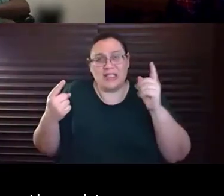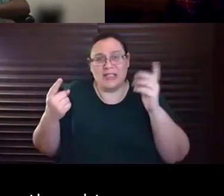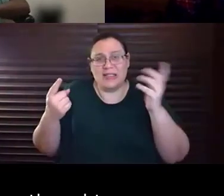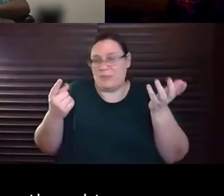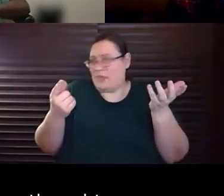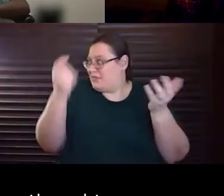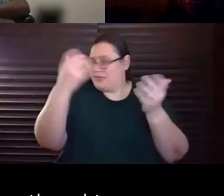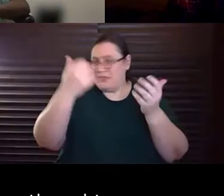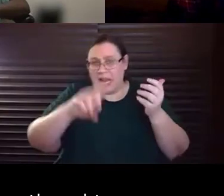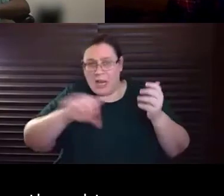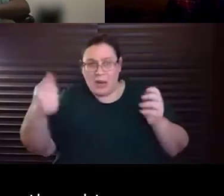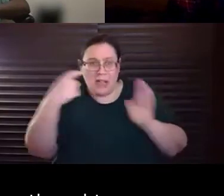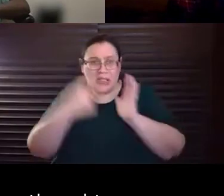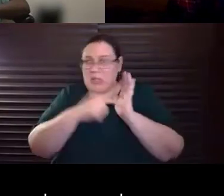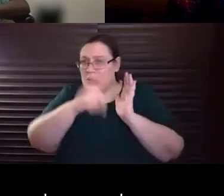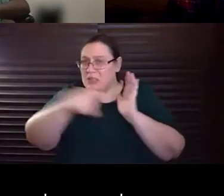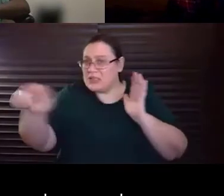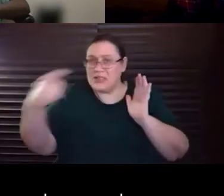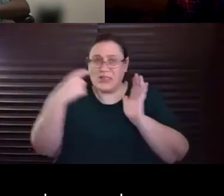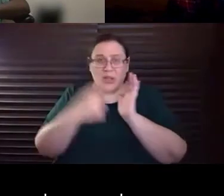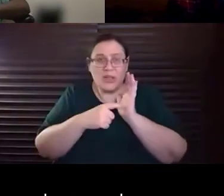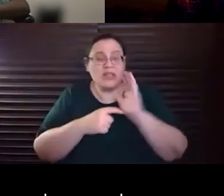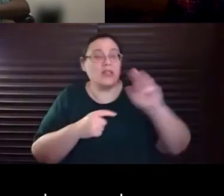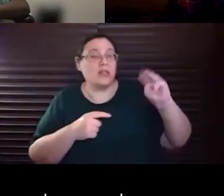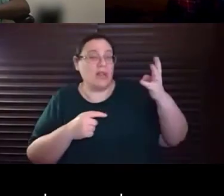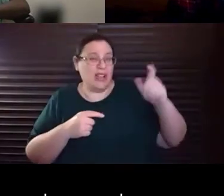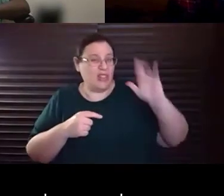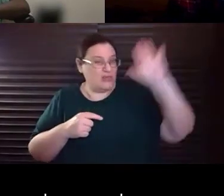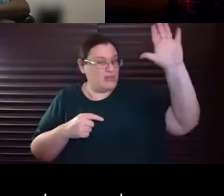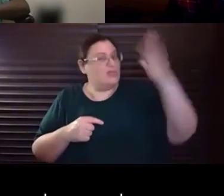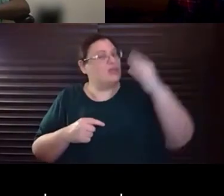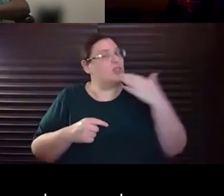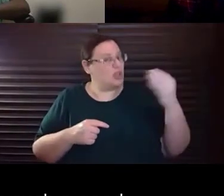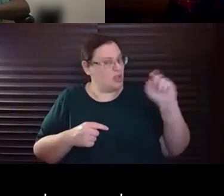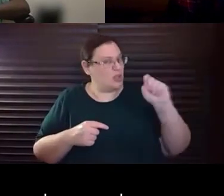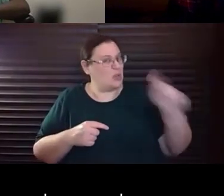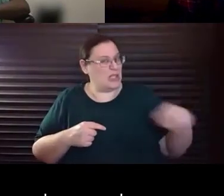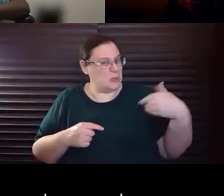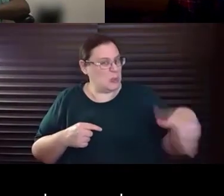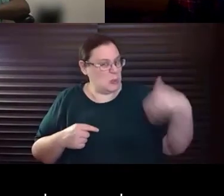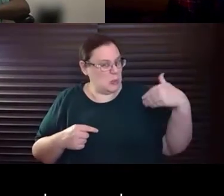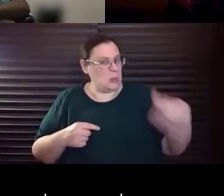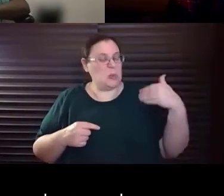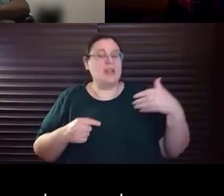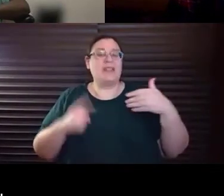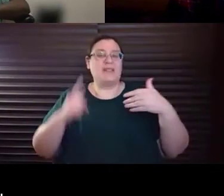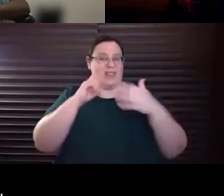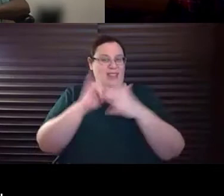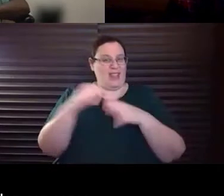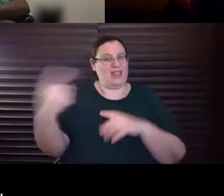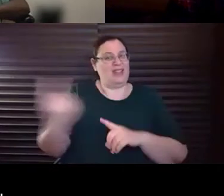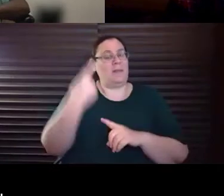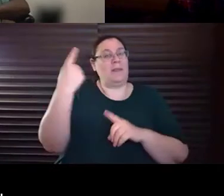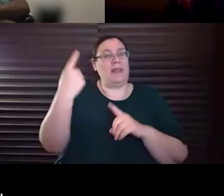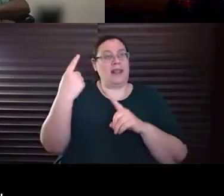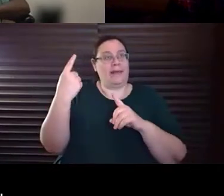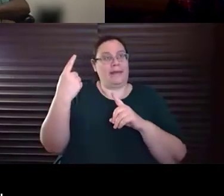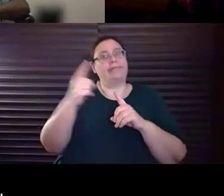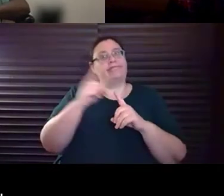else notice this? It's such a good question, and I think that this is really something that is